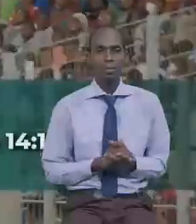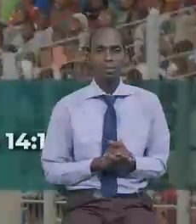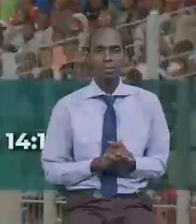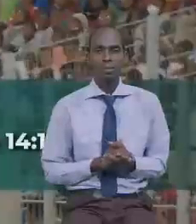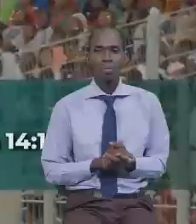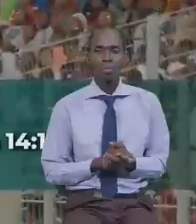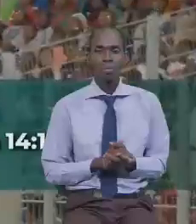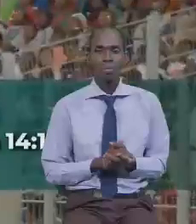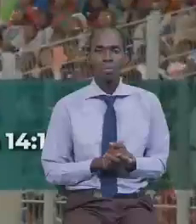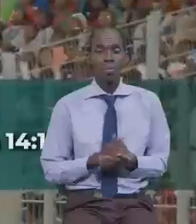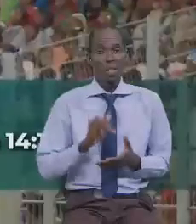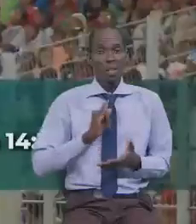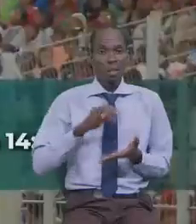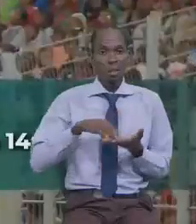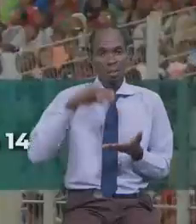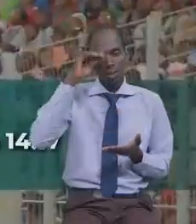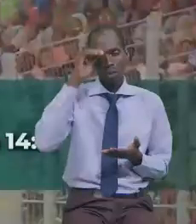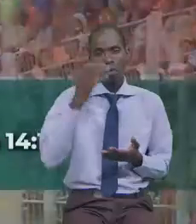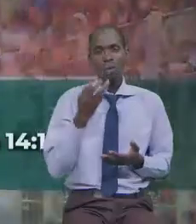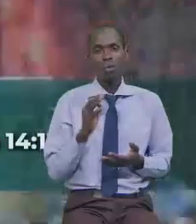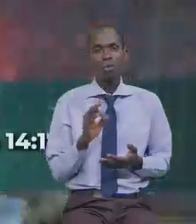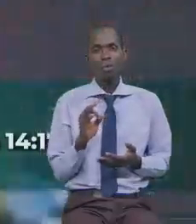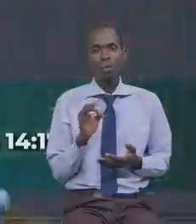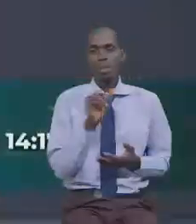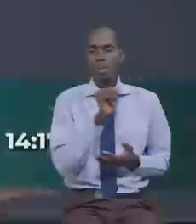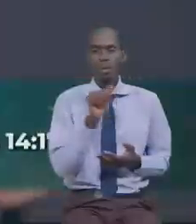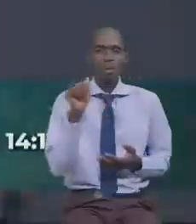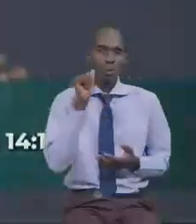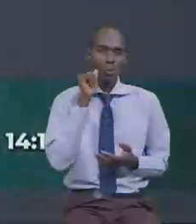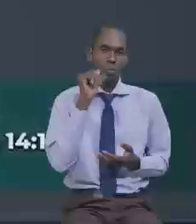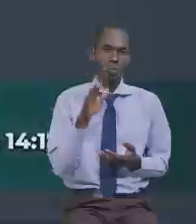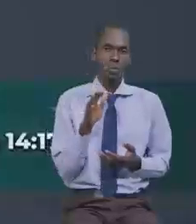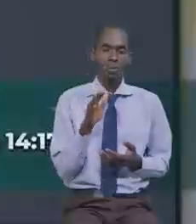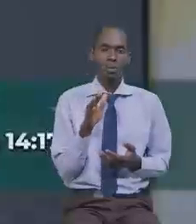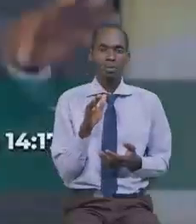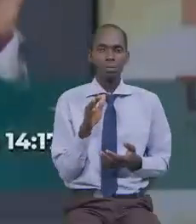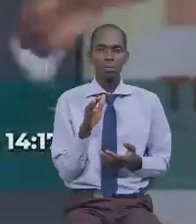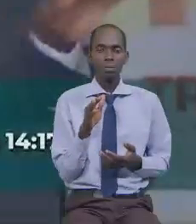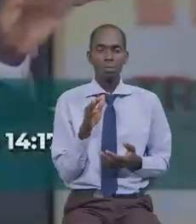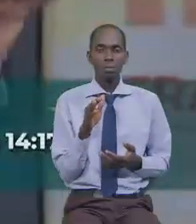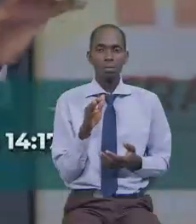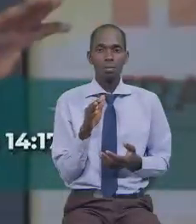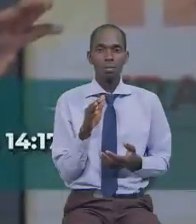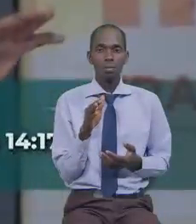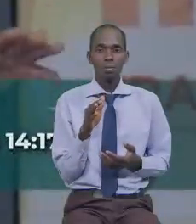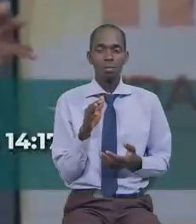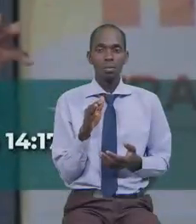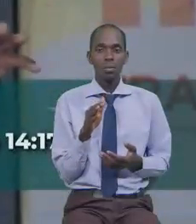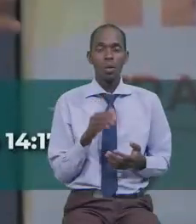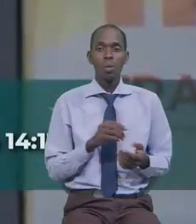I learned of a woman, village woman, when